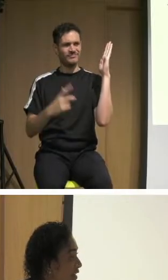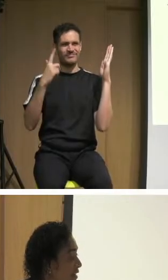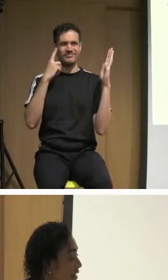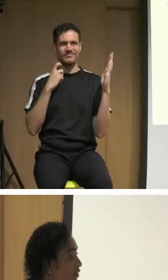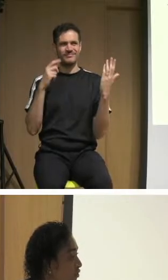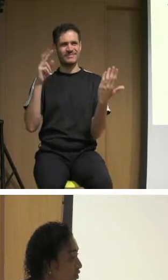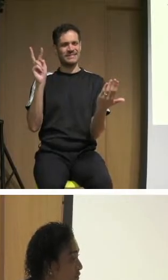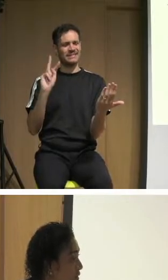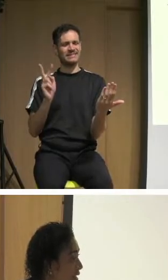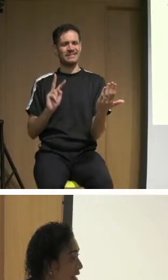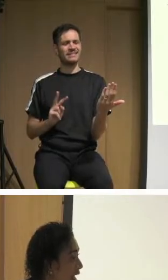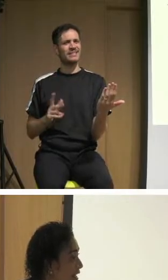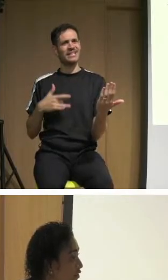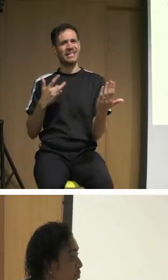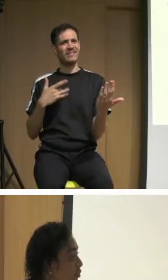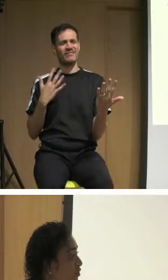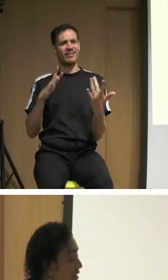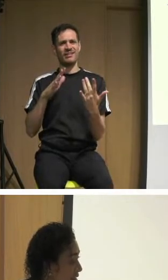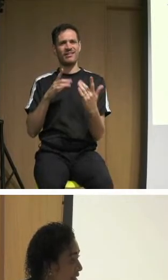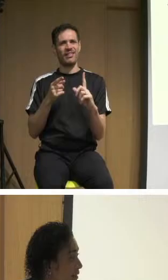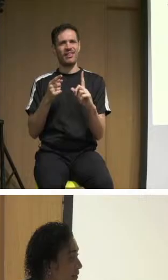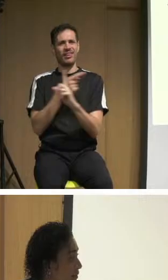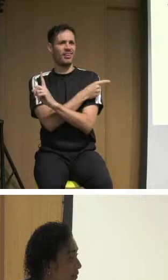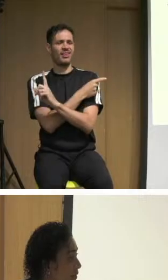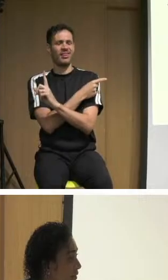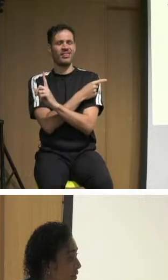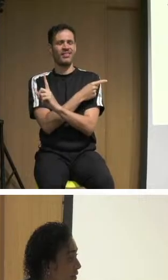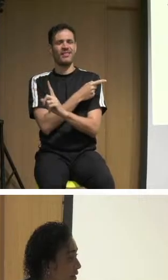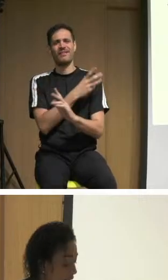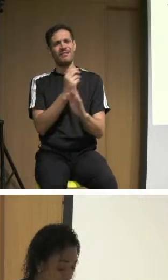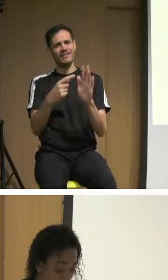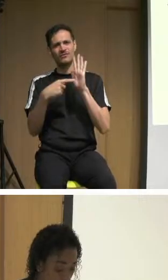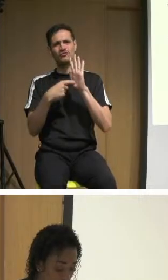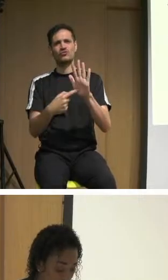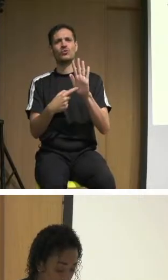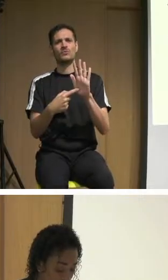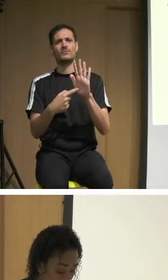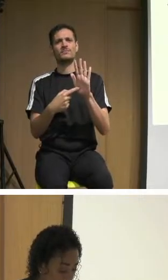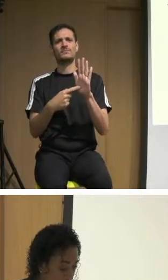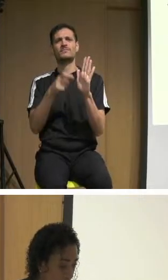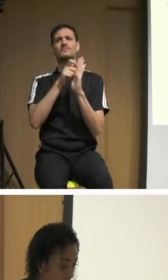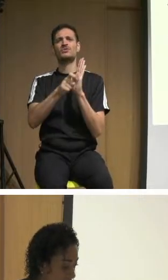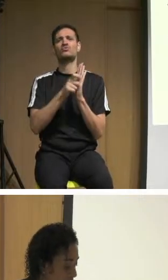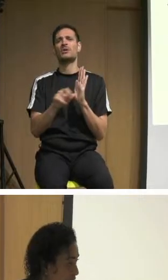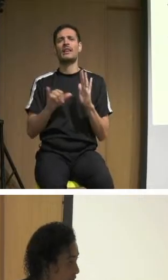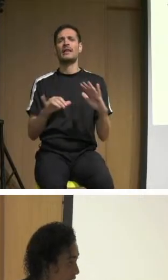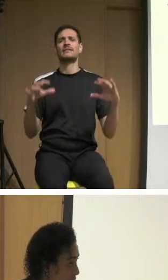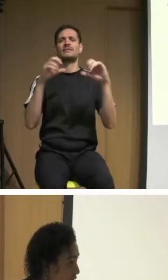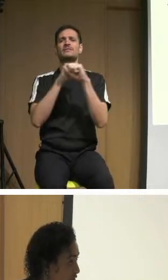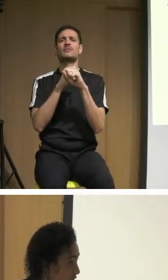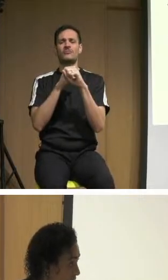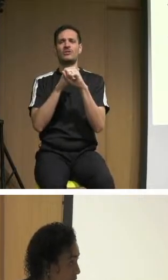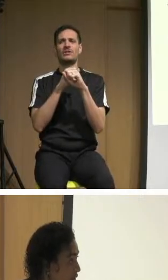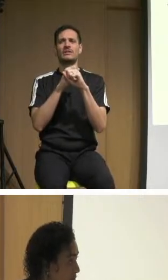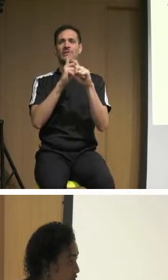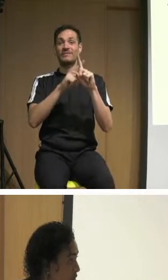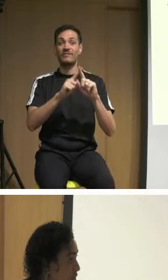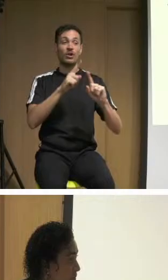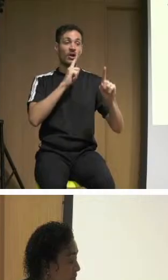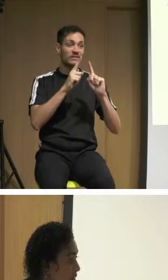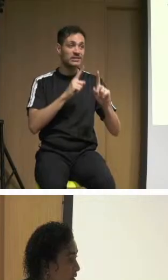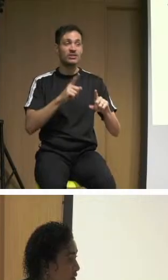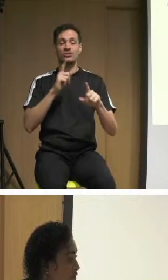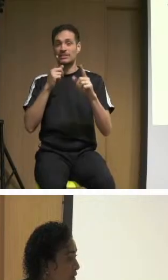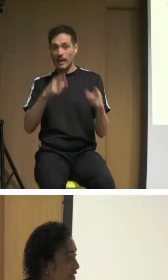going to say it, it is skewed, and it's presenting, it's written as the summary of conversations had with